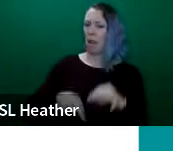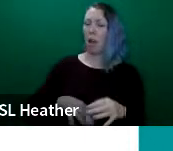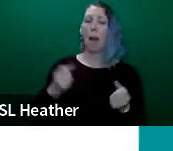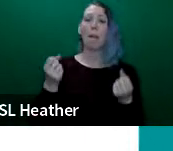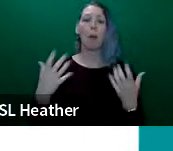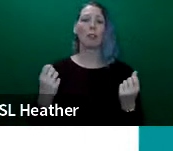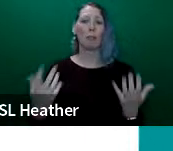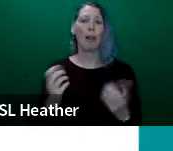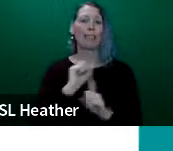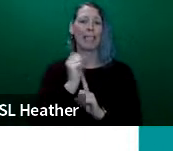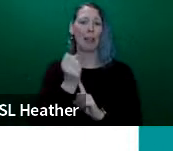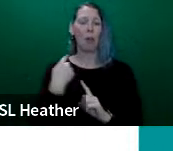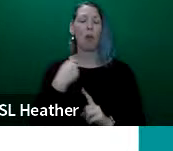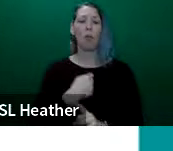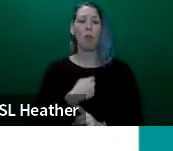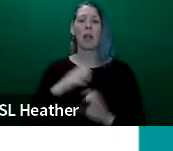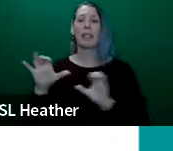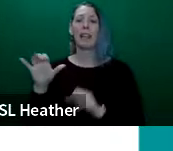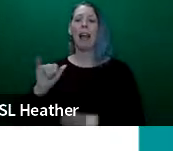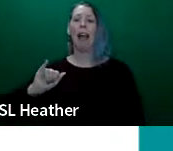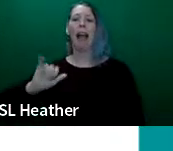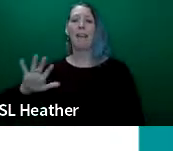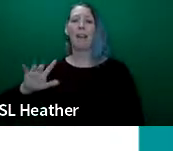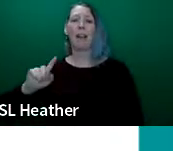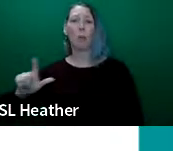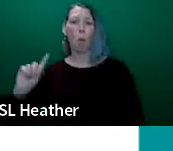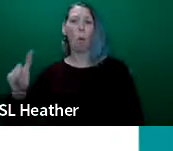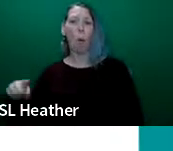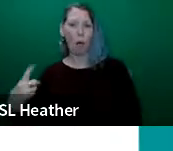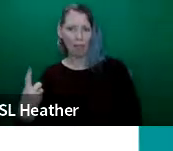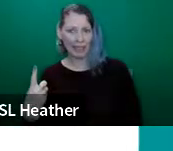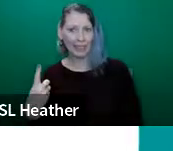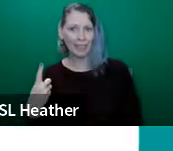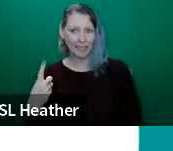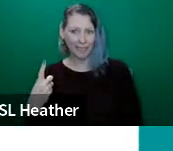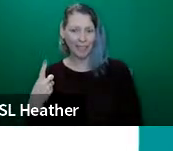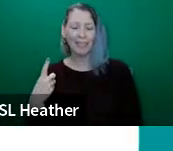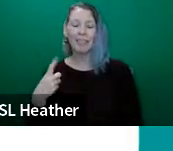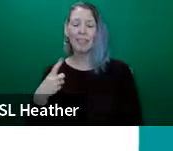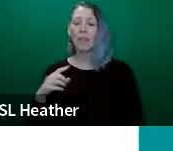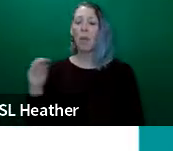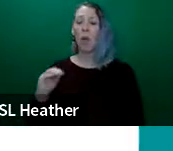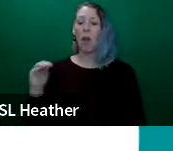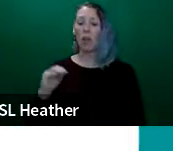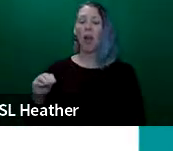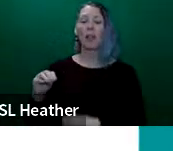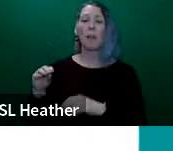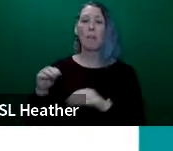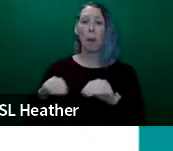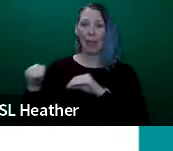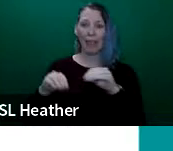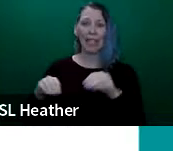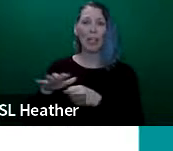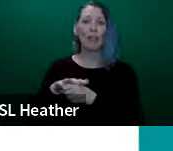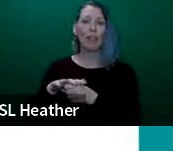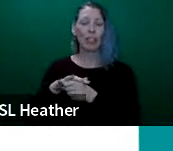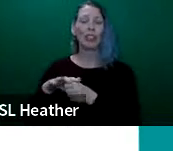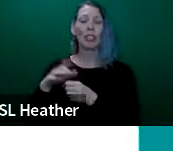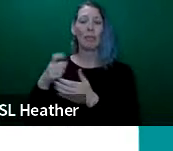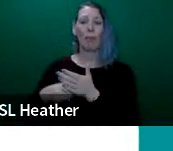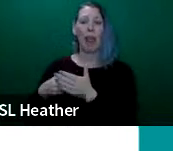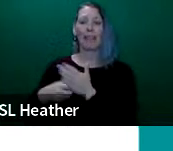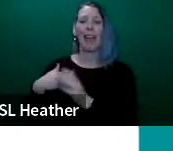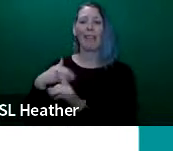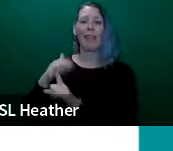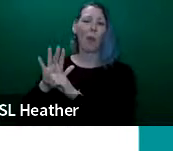ran I-5 tolling only scenarios. The Oregon Regional Mobility Pricing Project is kind of on its own